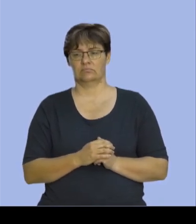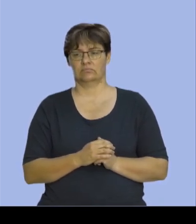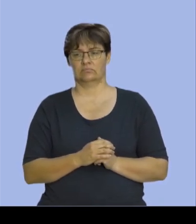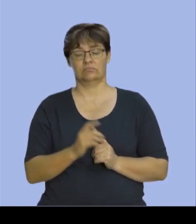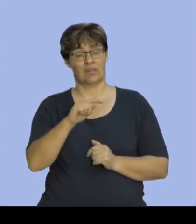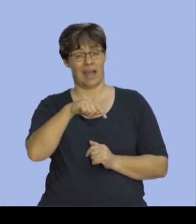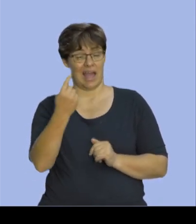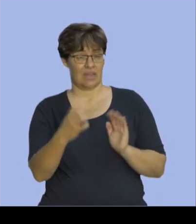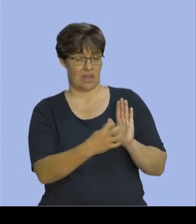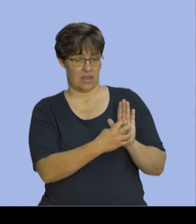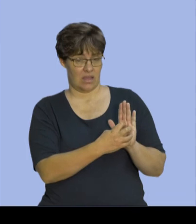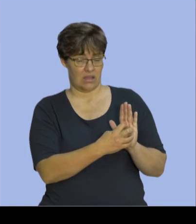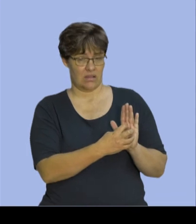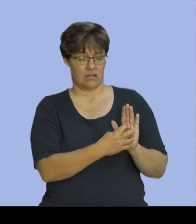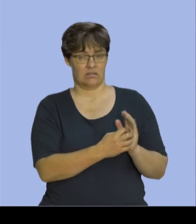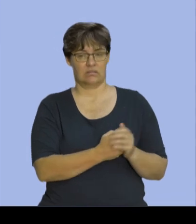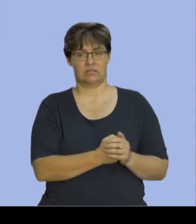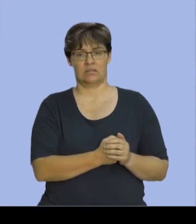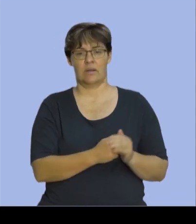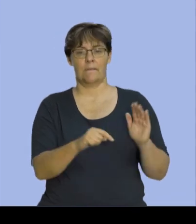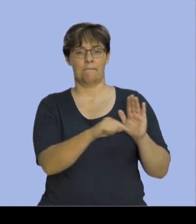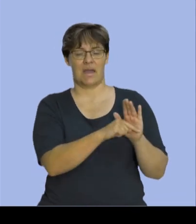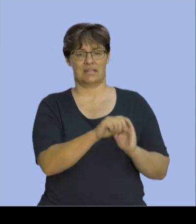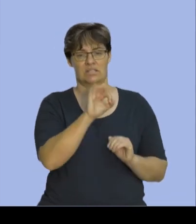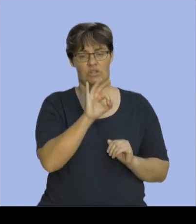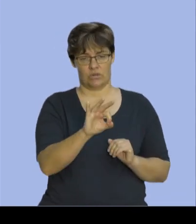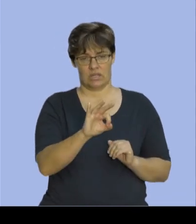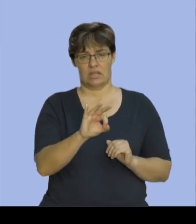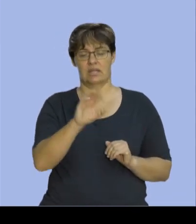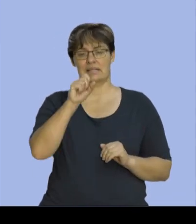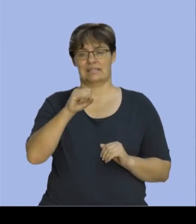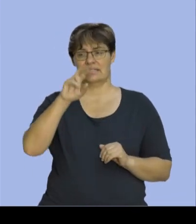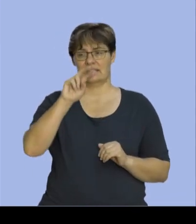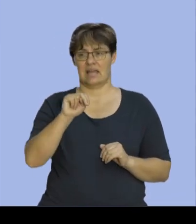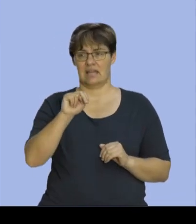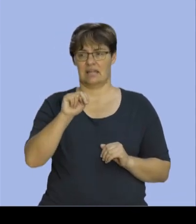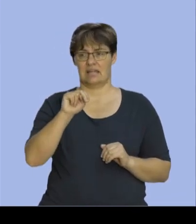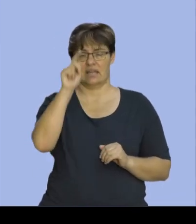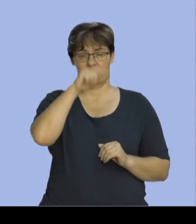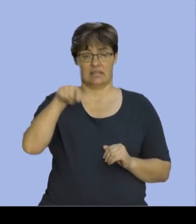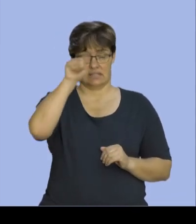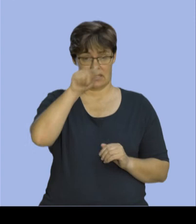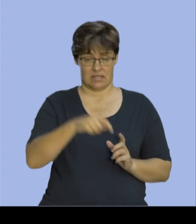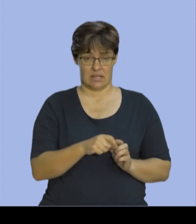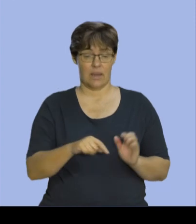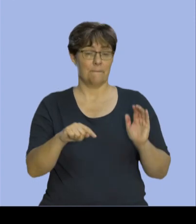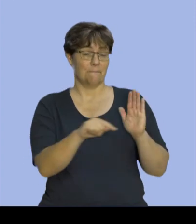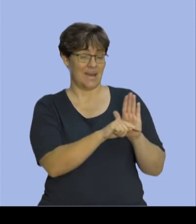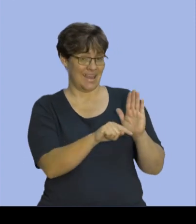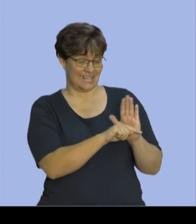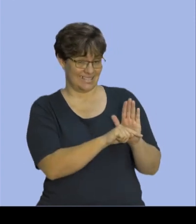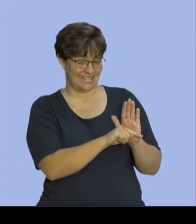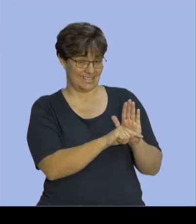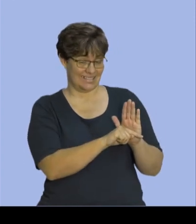is sketching the graph of -3 sine theta. Remember, I did tell you that the minus is